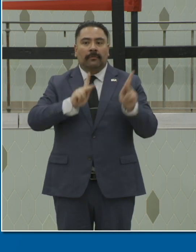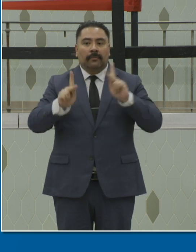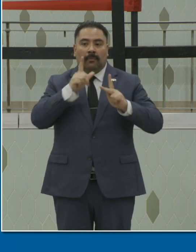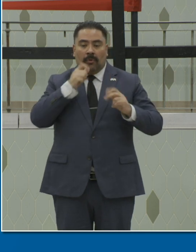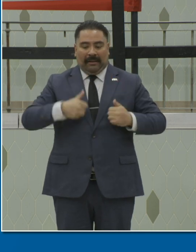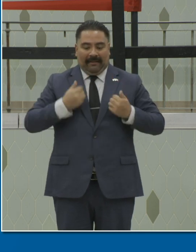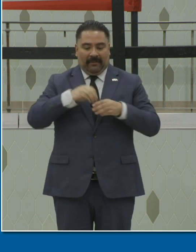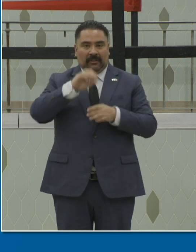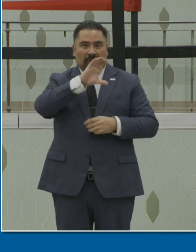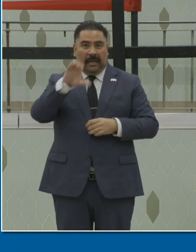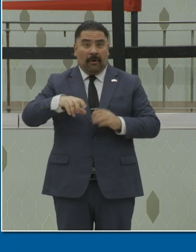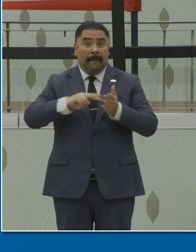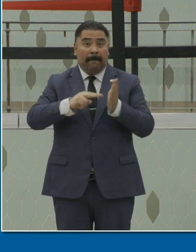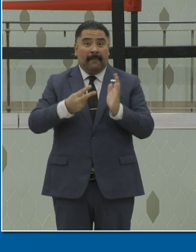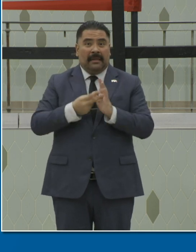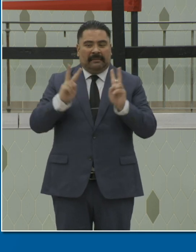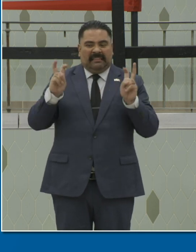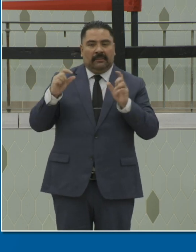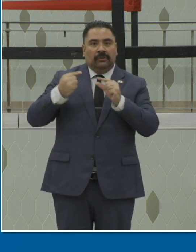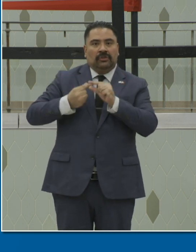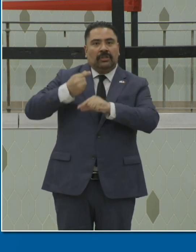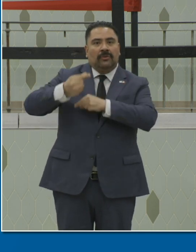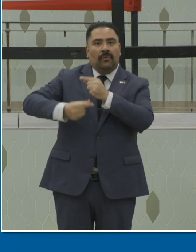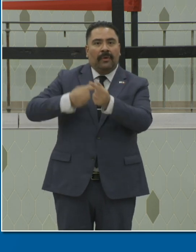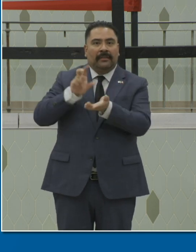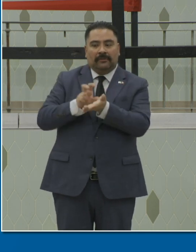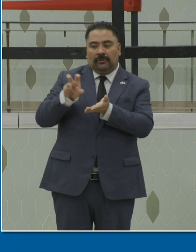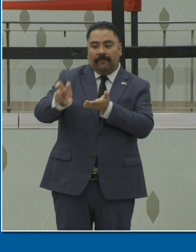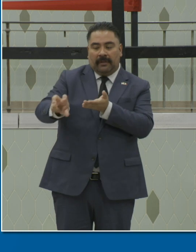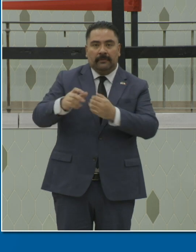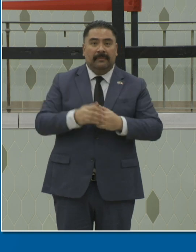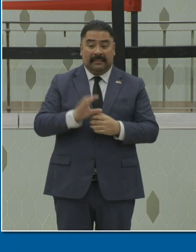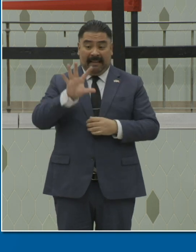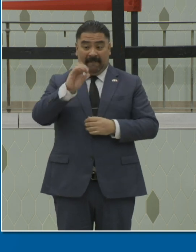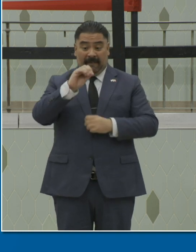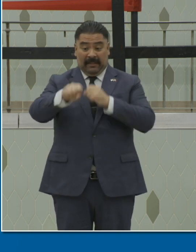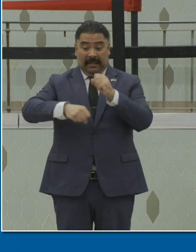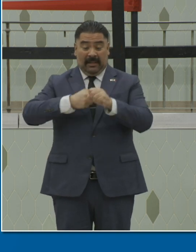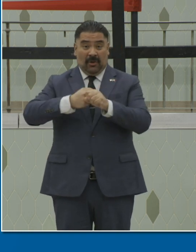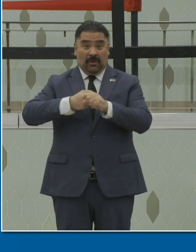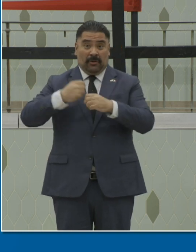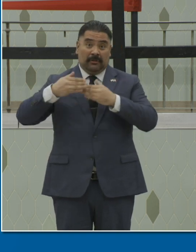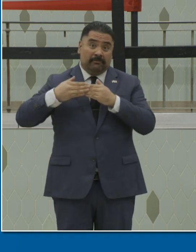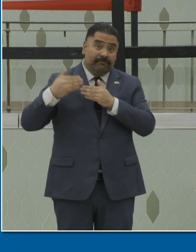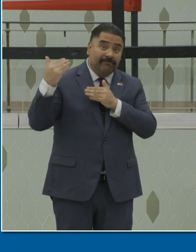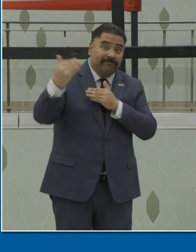We're talking about a generational investment here. For the next 50 years plus,